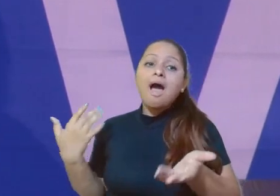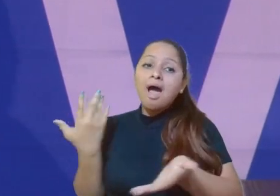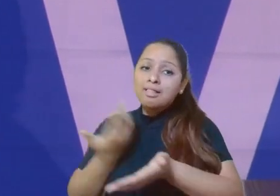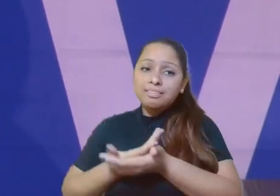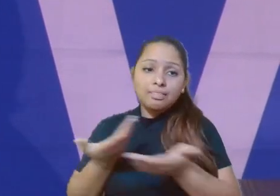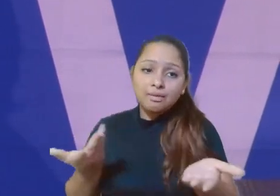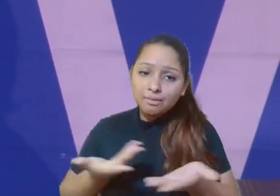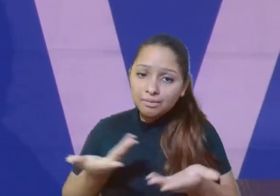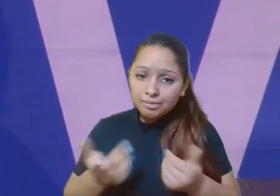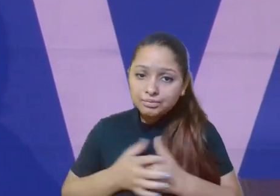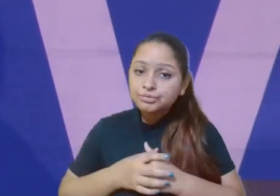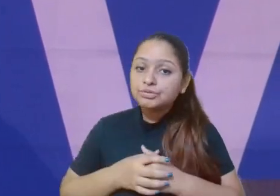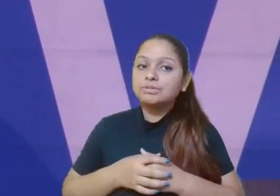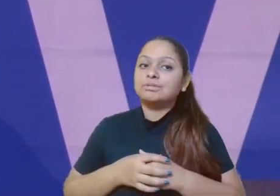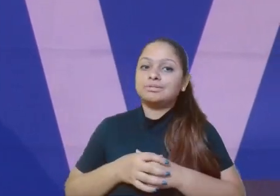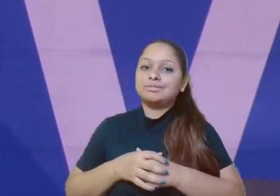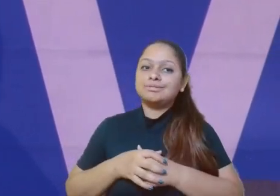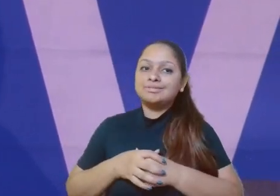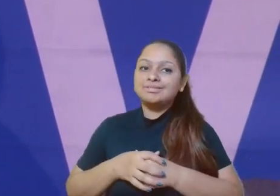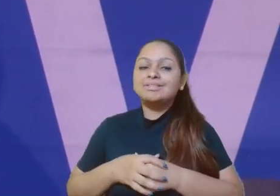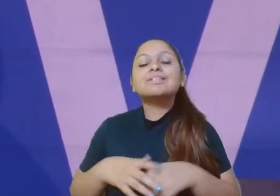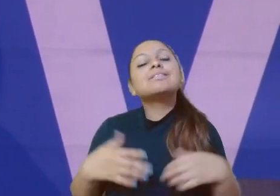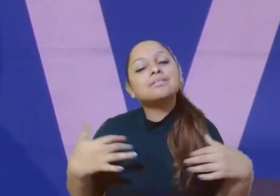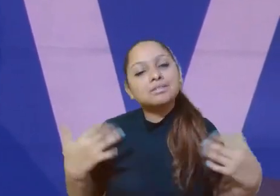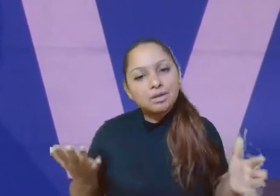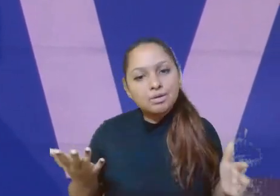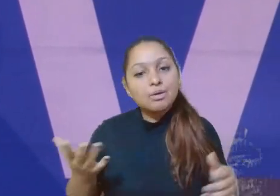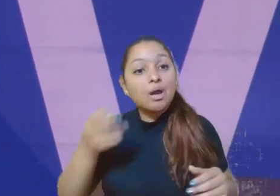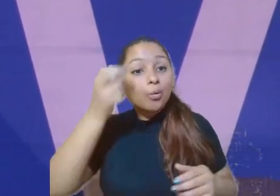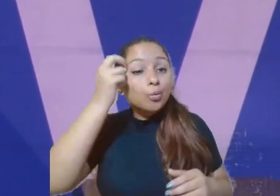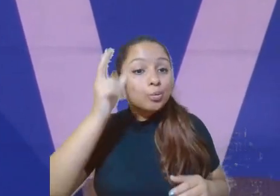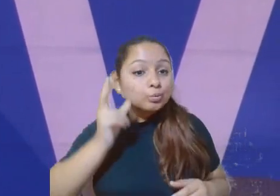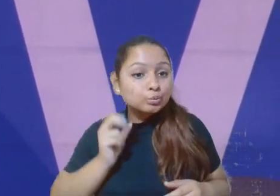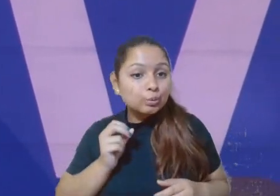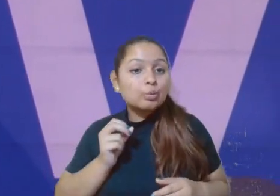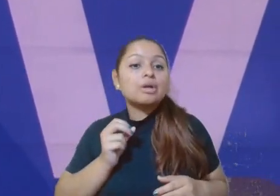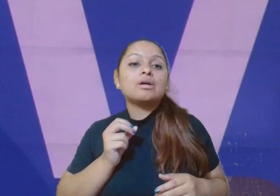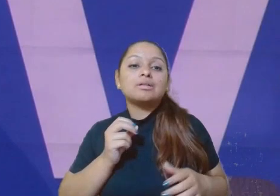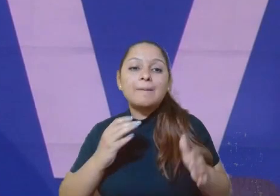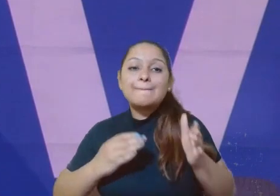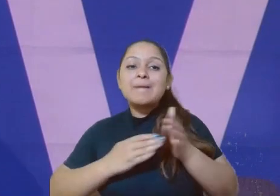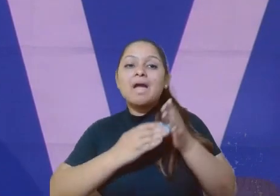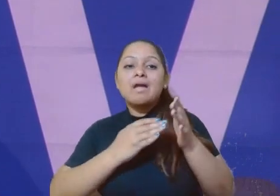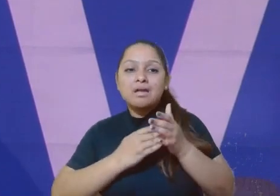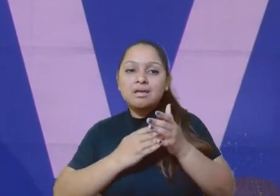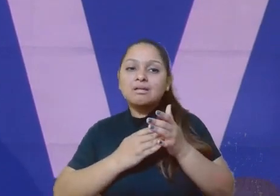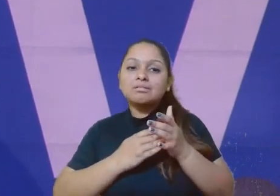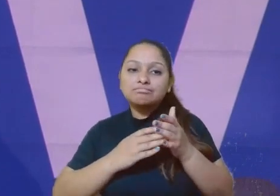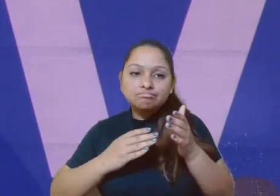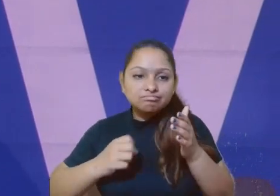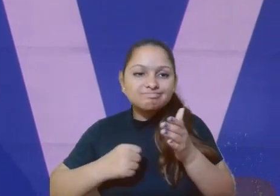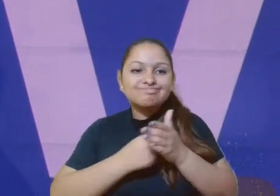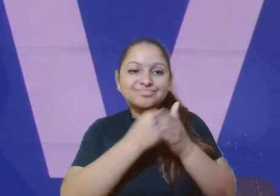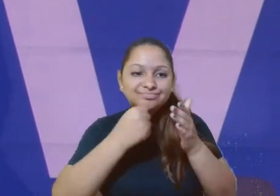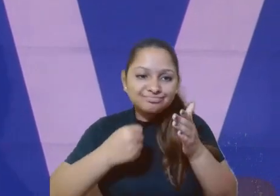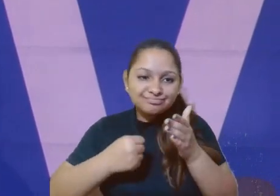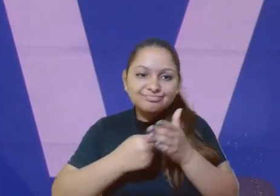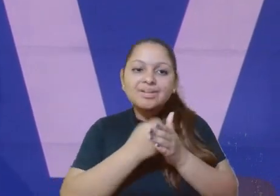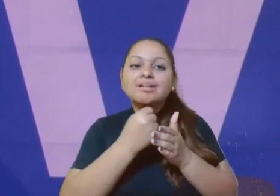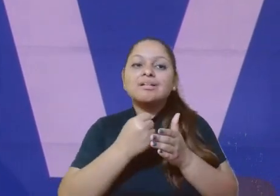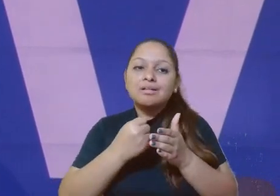to break barriers, cultural barriers, what is a big challenge, but I think that we're doing this in a good way,